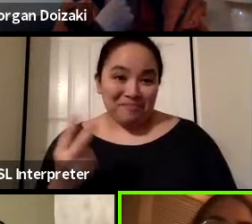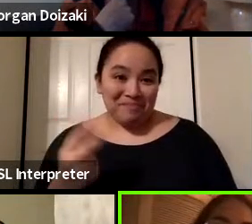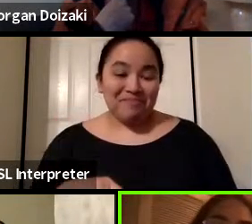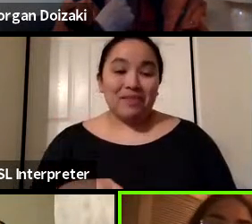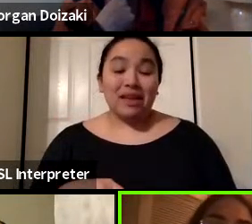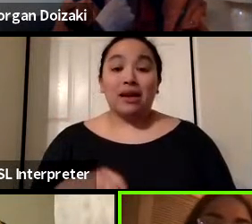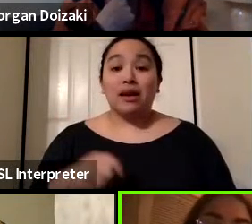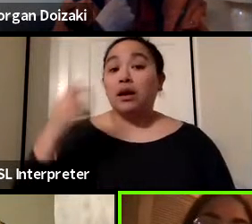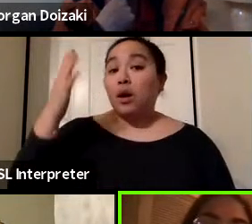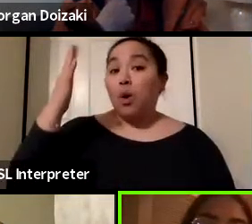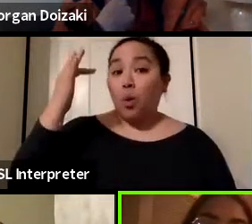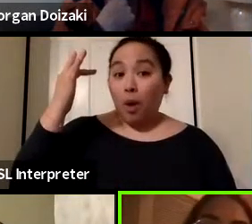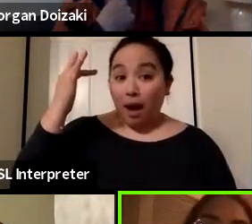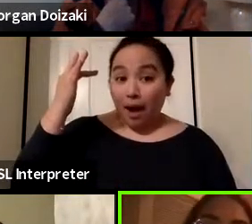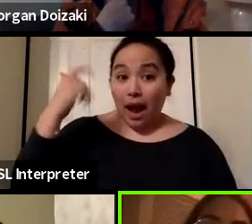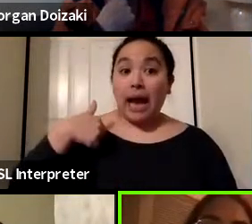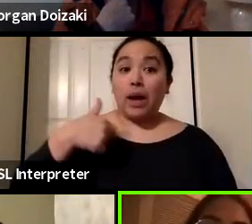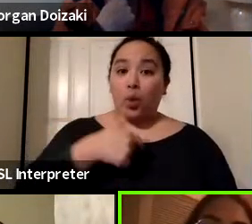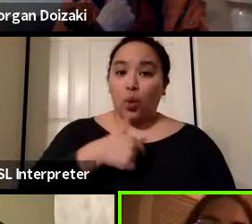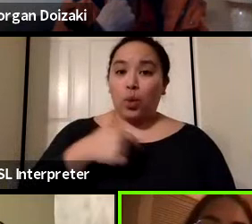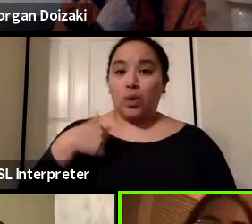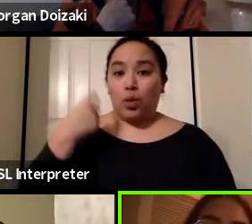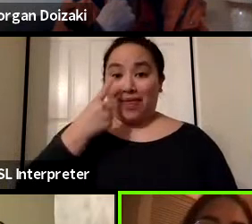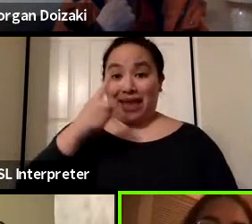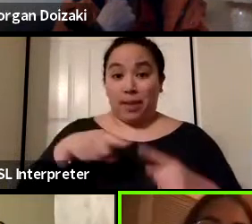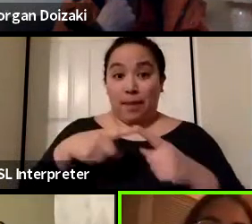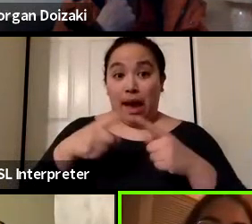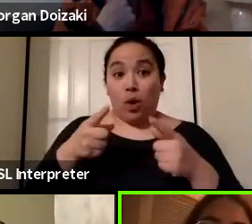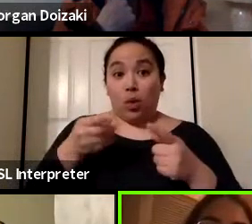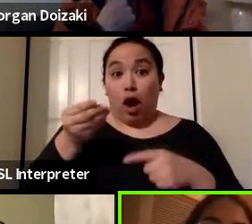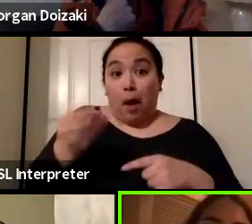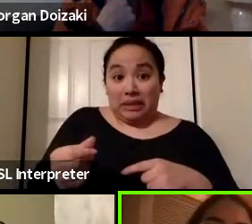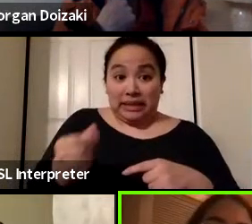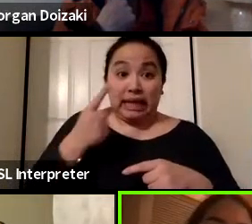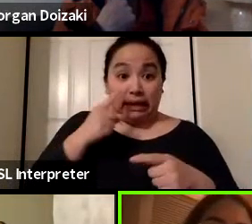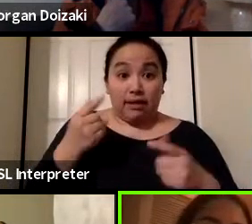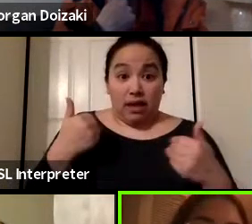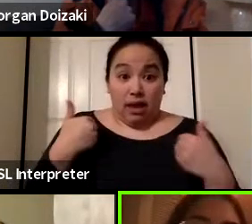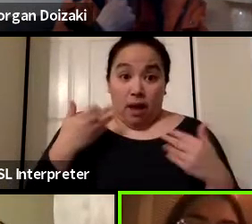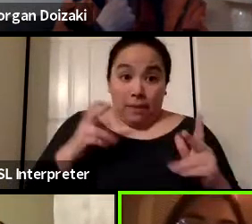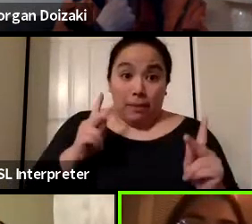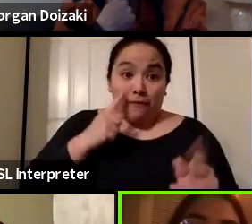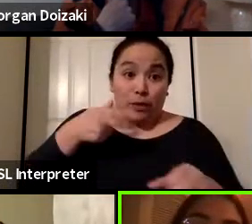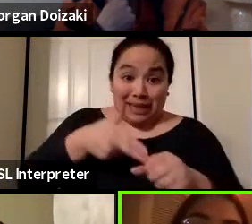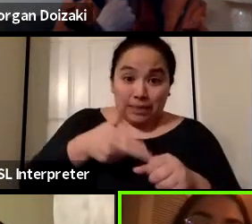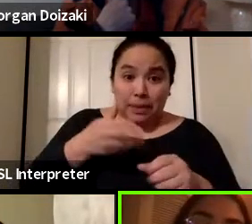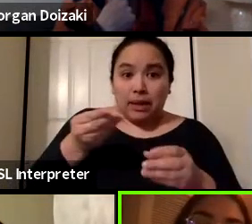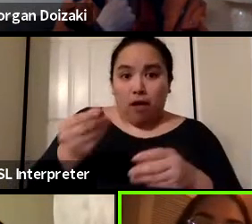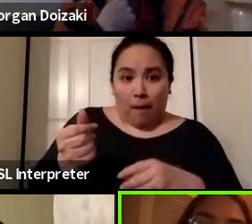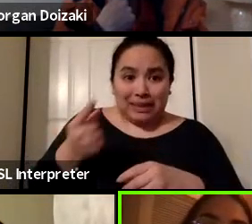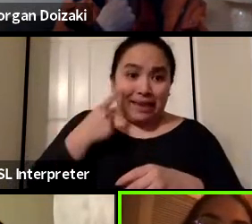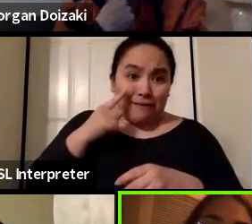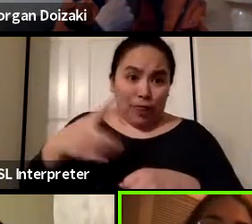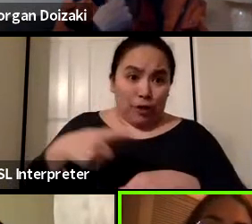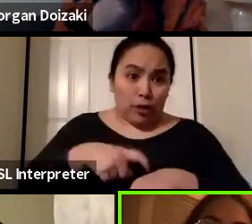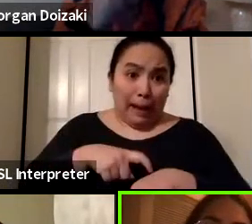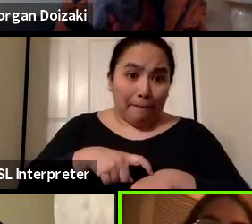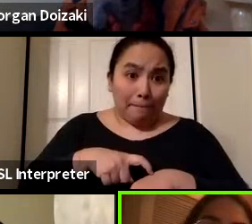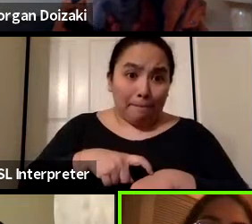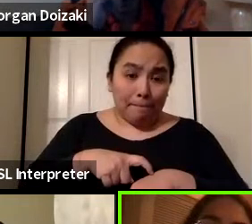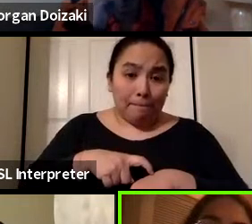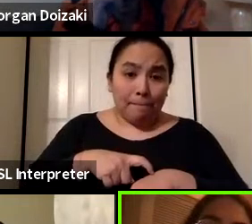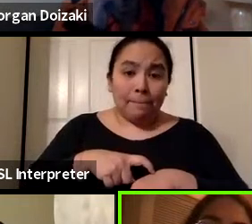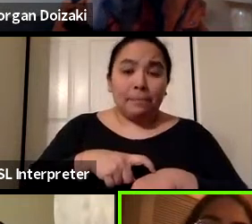partially because we're looking to compensate the young people for participating. We want to be able to compensate them for their time. And